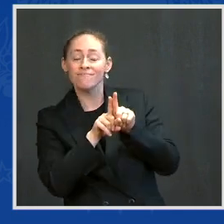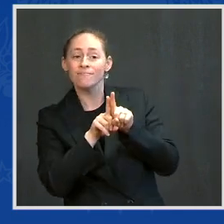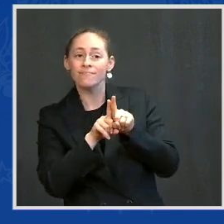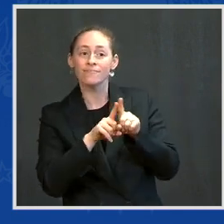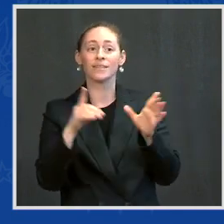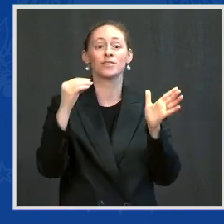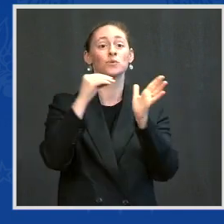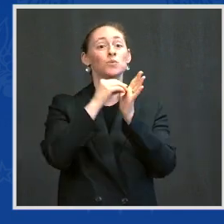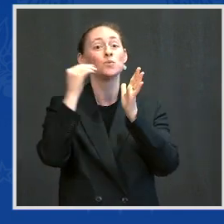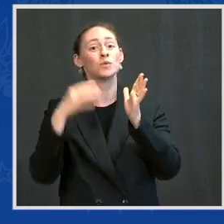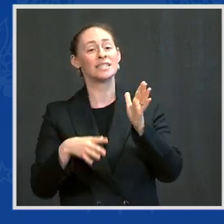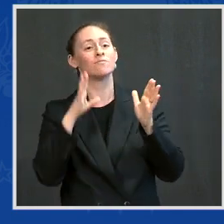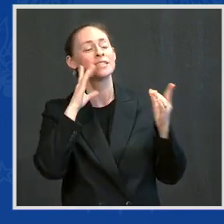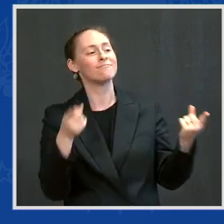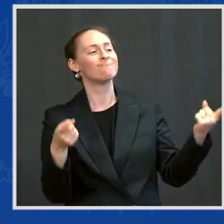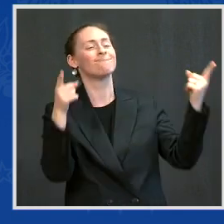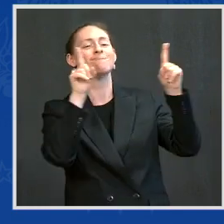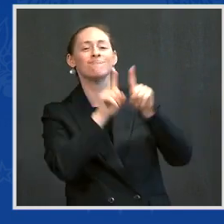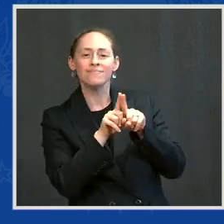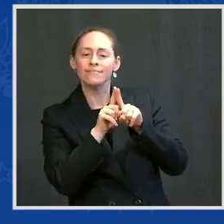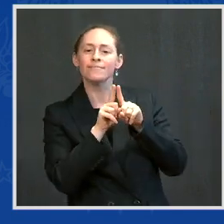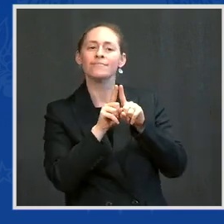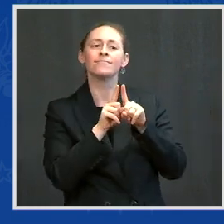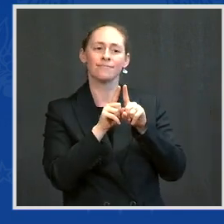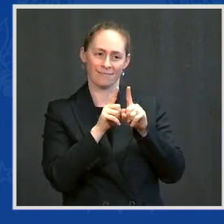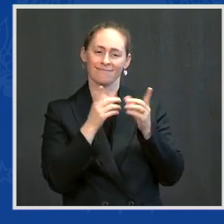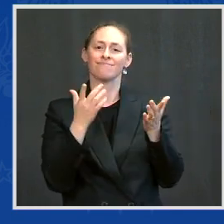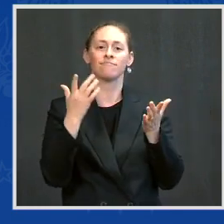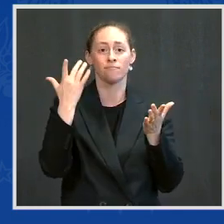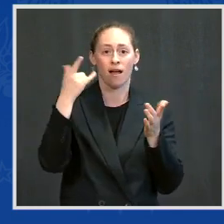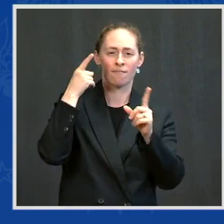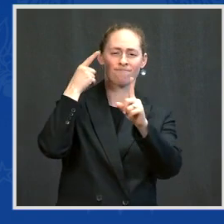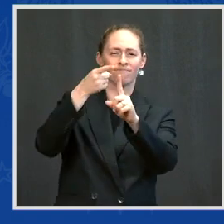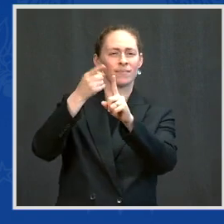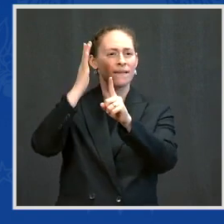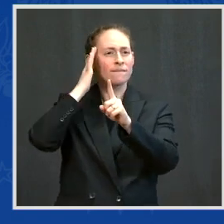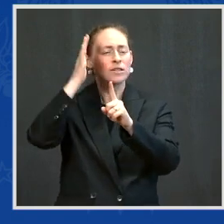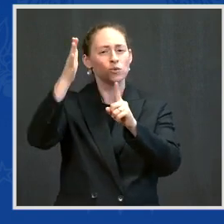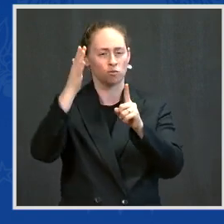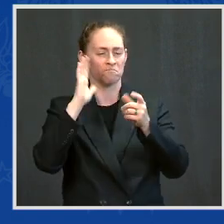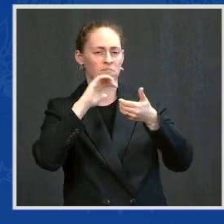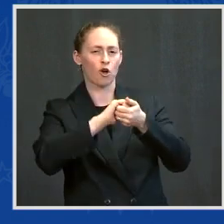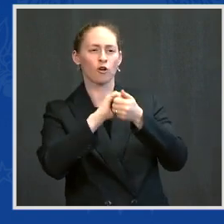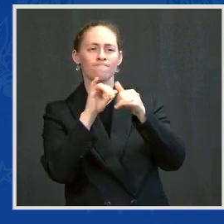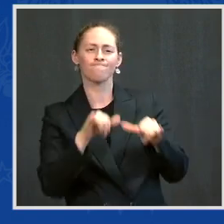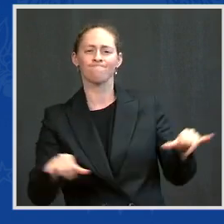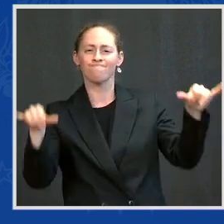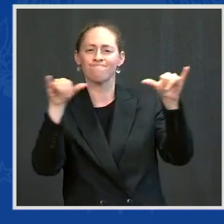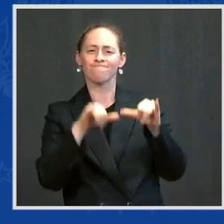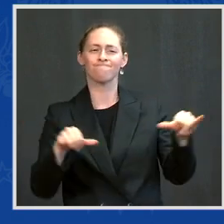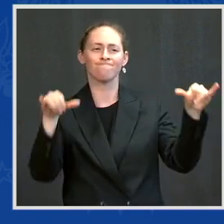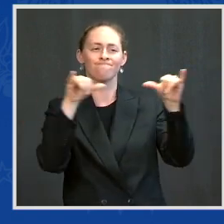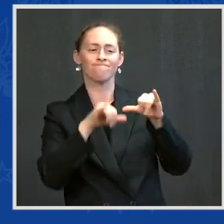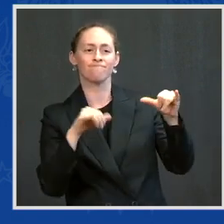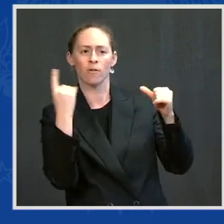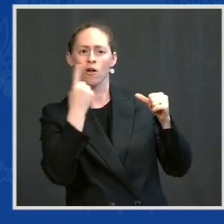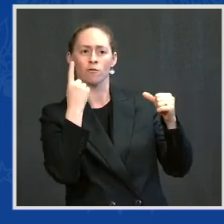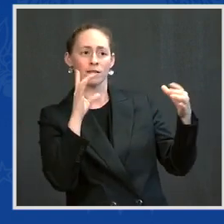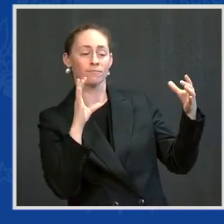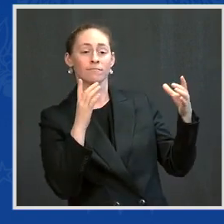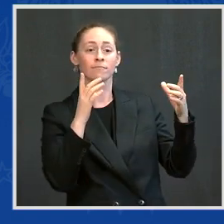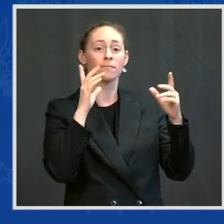seed new opportunities for future collaboration. And our people-to-people and cultural connections are only